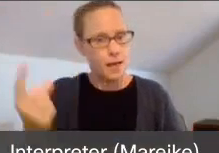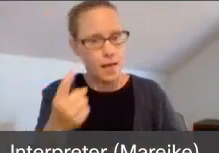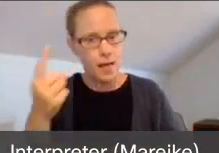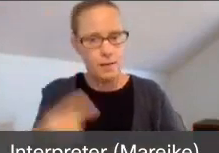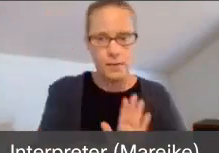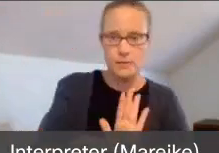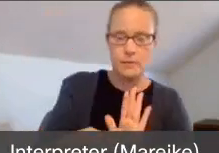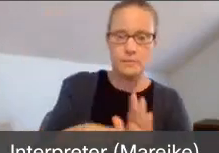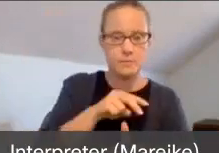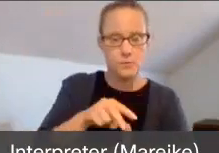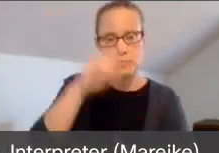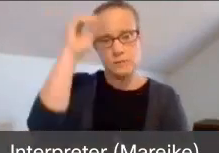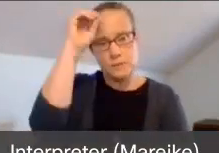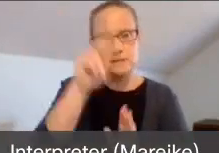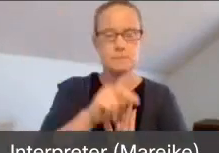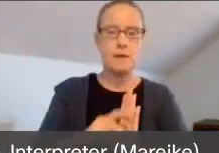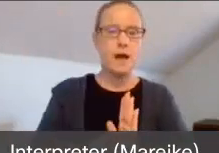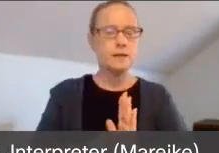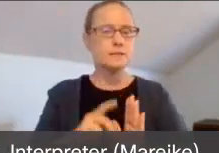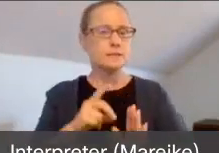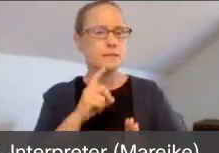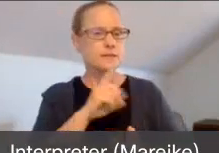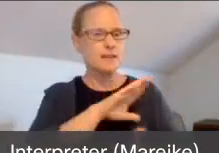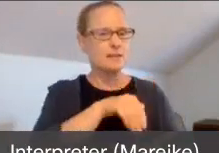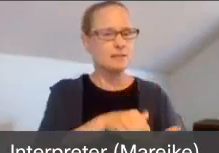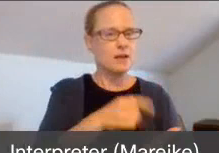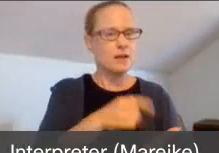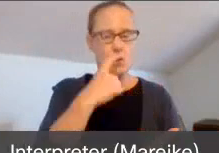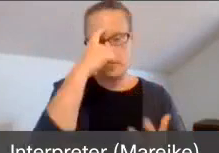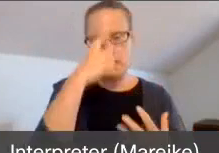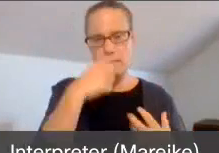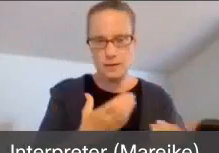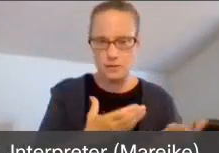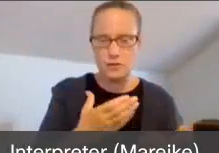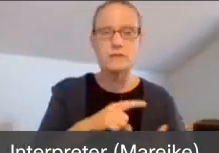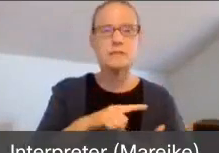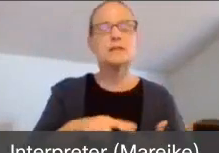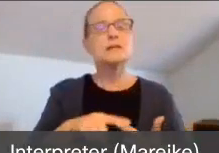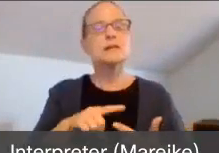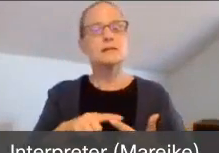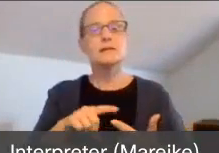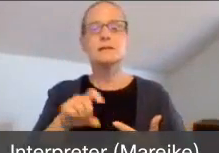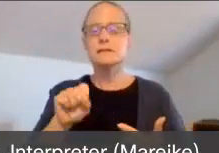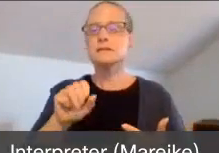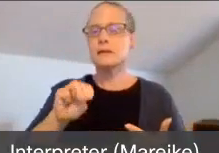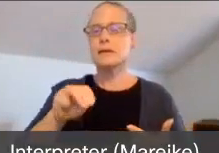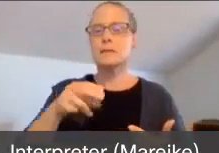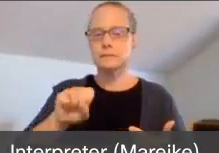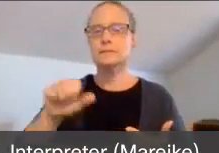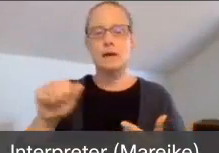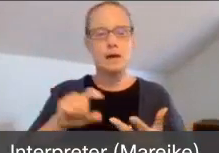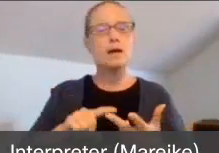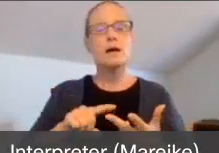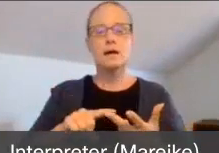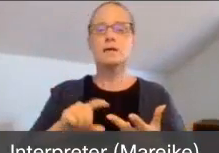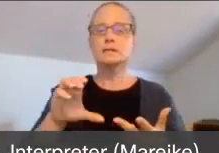views, opinions, or policies of the Center for Mental Health Services, the Center for Substance Abuse Treatment, the Substance